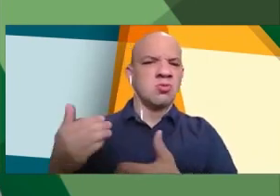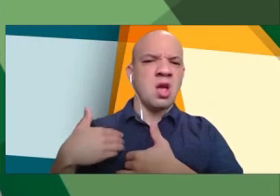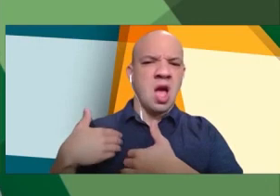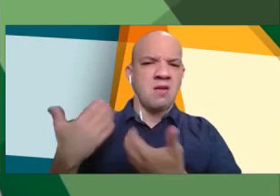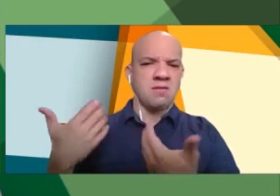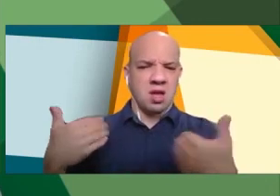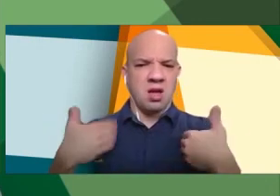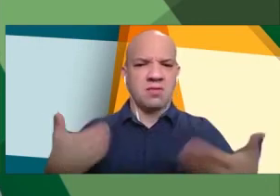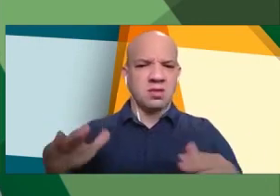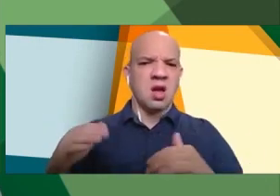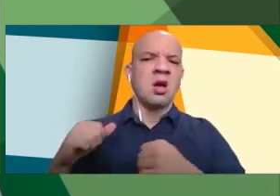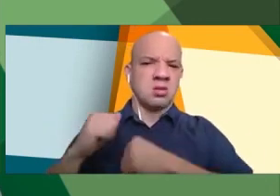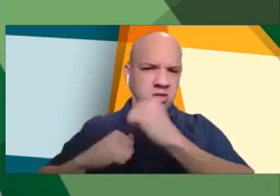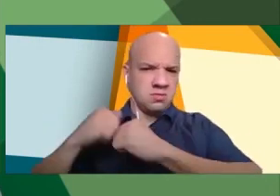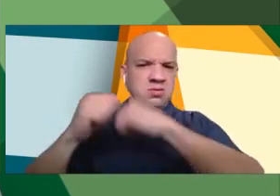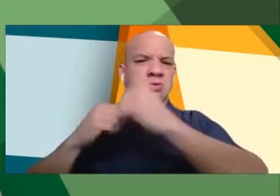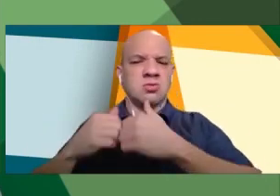to conduct this process